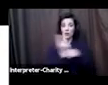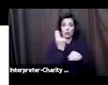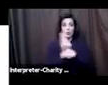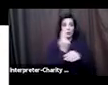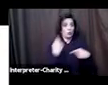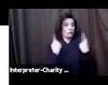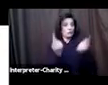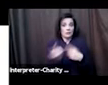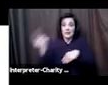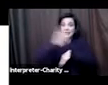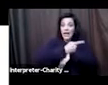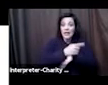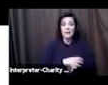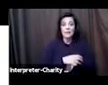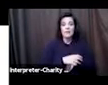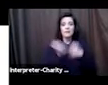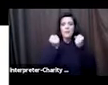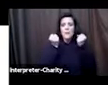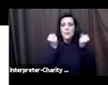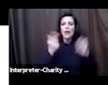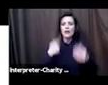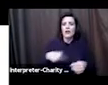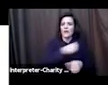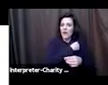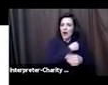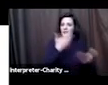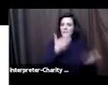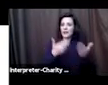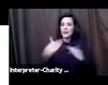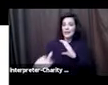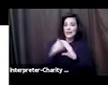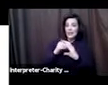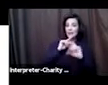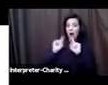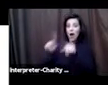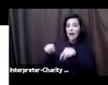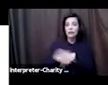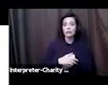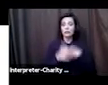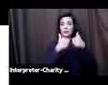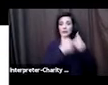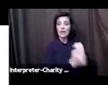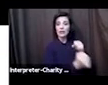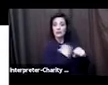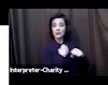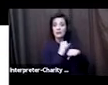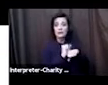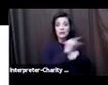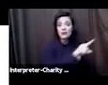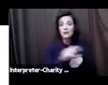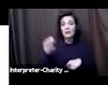throughout the day. A lot of us have probably answered an email, we've sent a text or a bunch, we've sent a